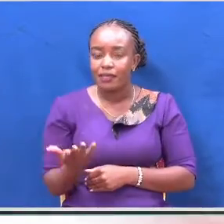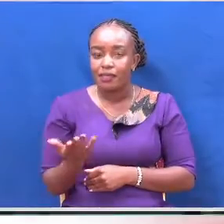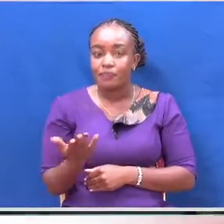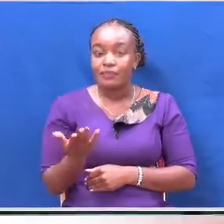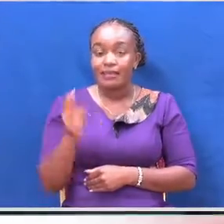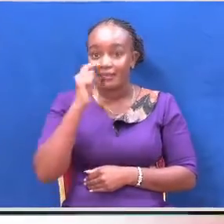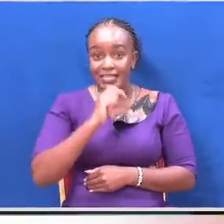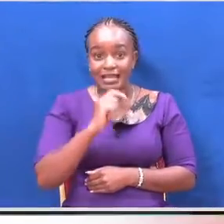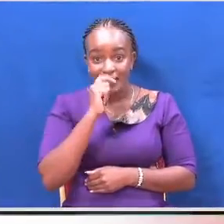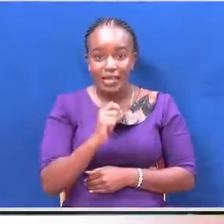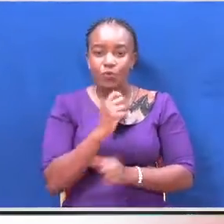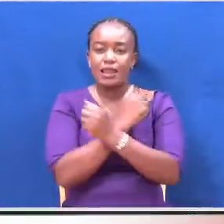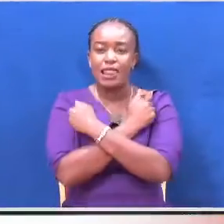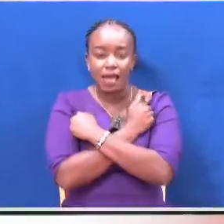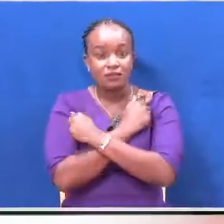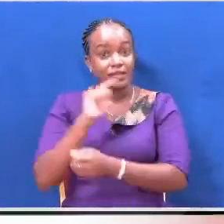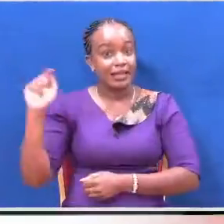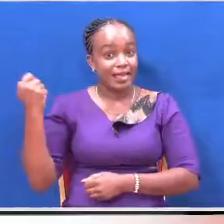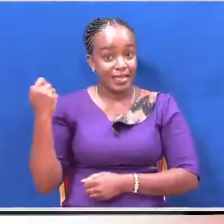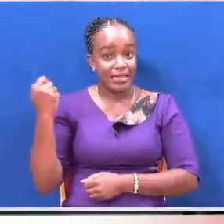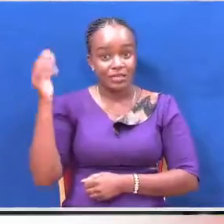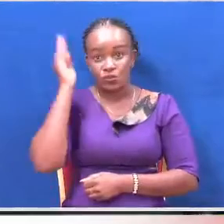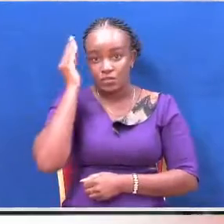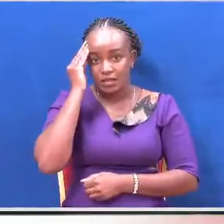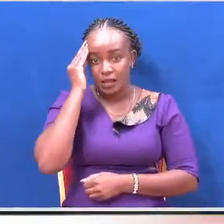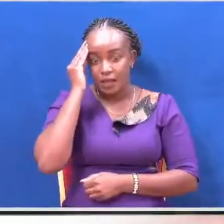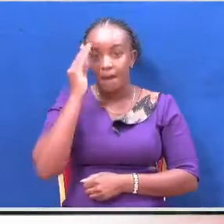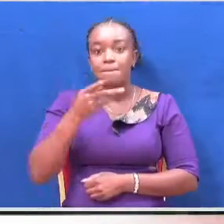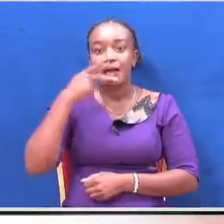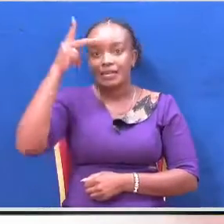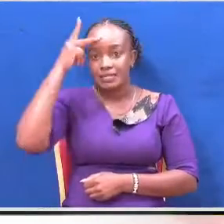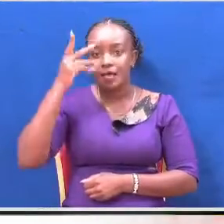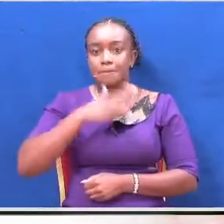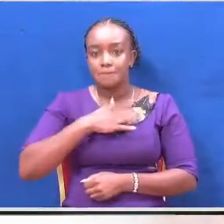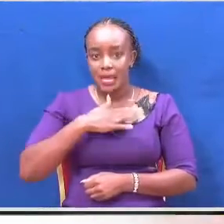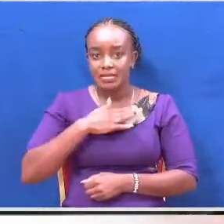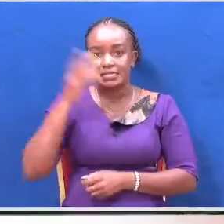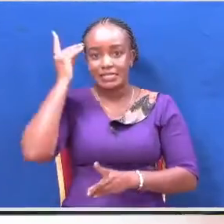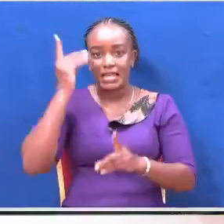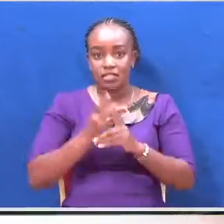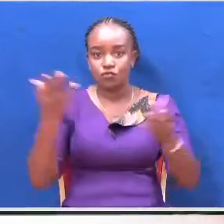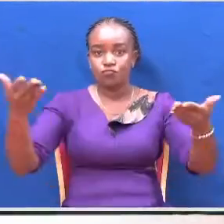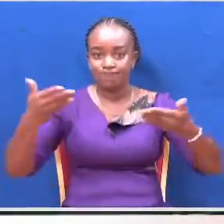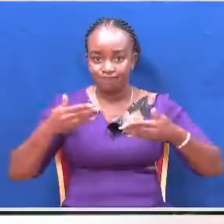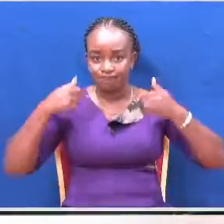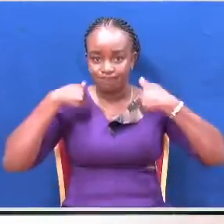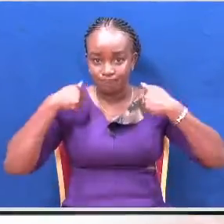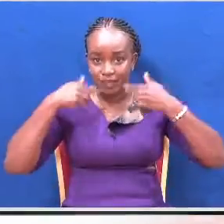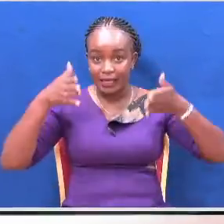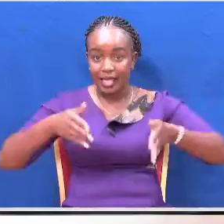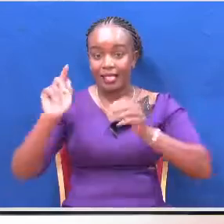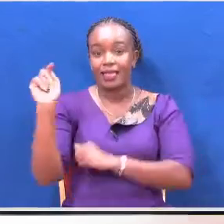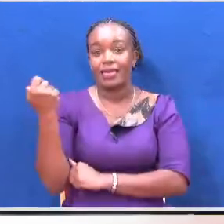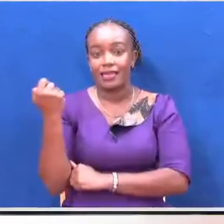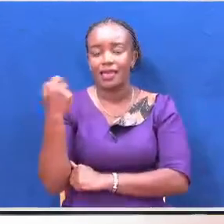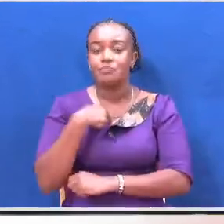so much Kenyan education. So my parents said, why not give it a try? So I said I came here, and then with time, I just got to like the place